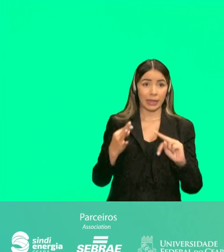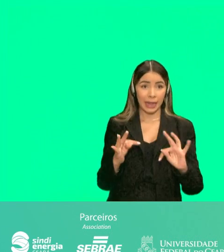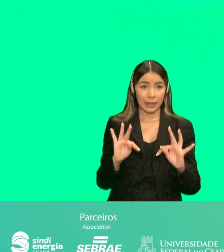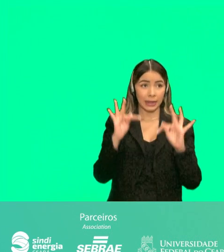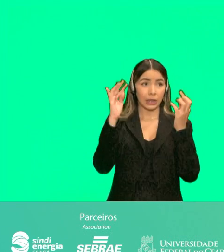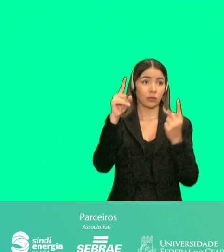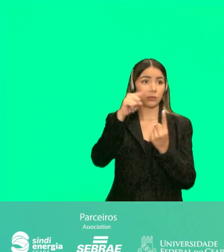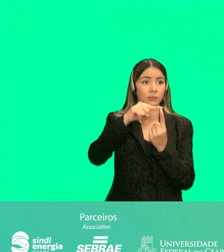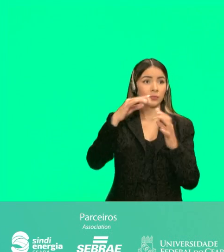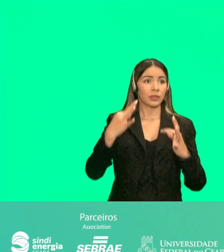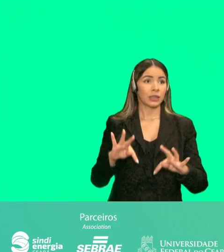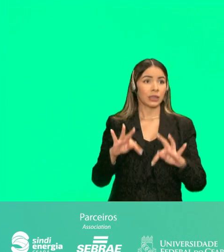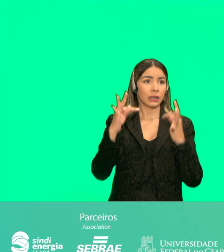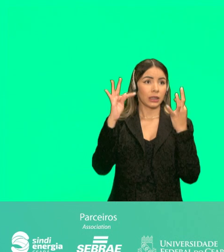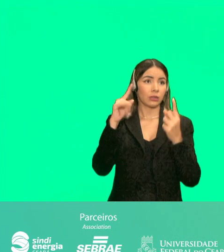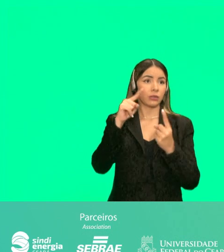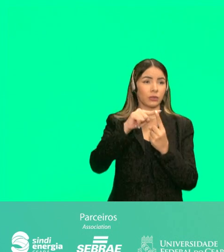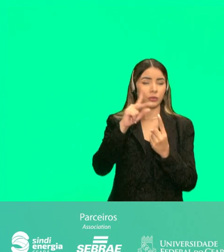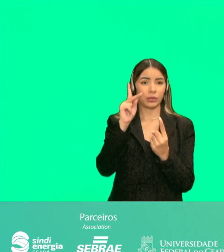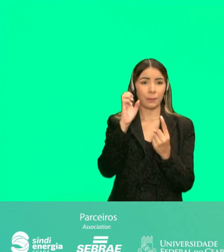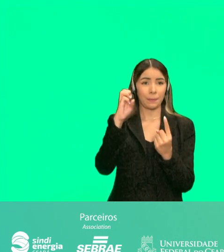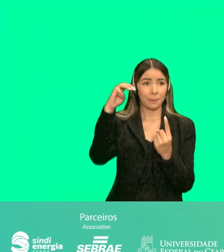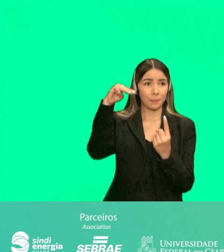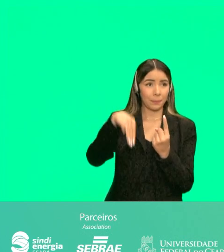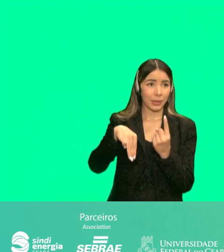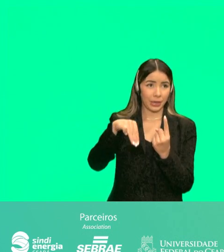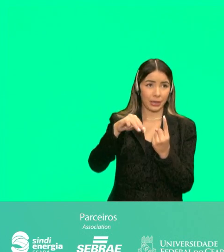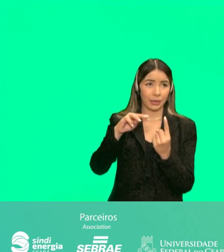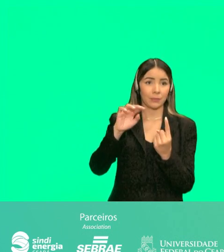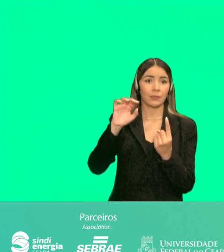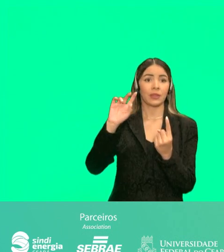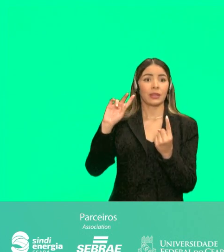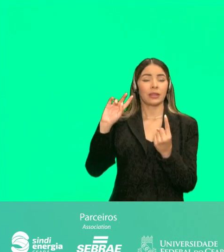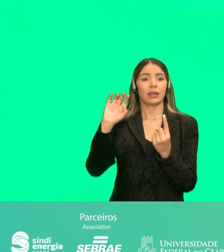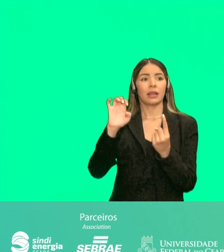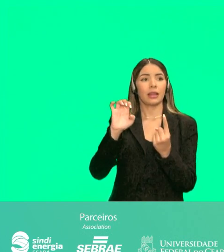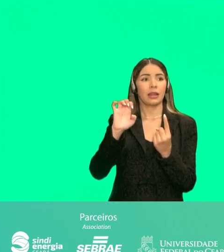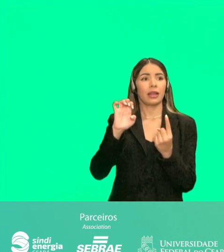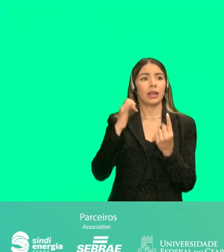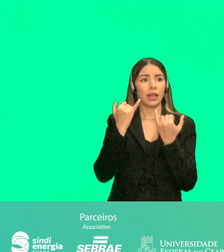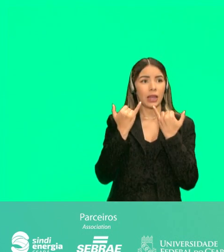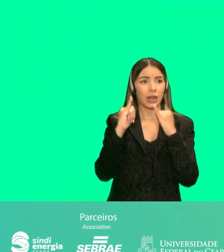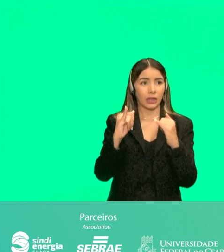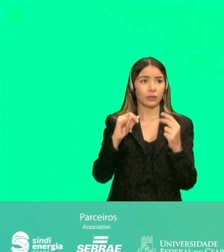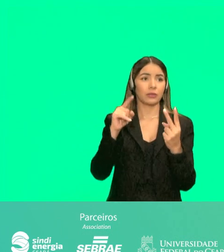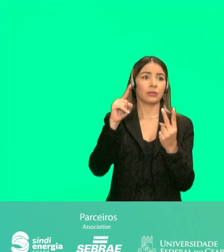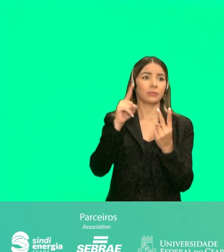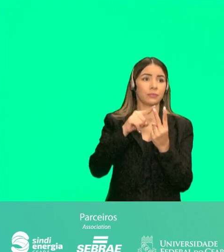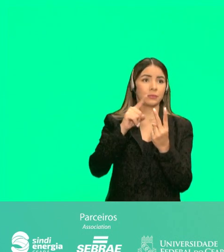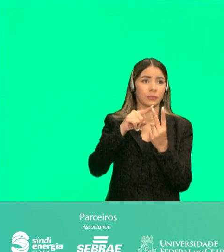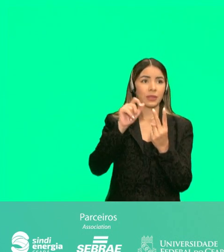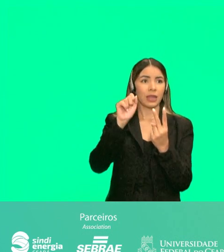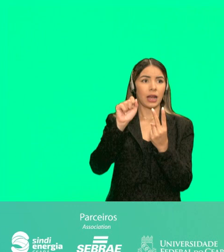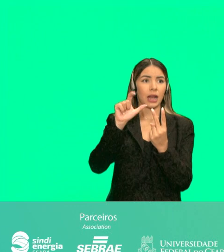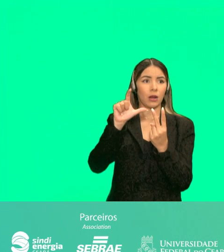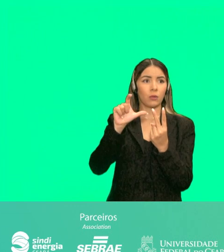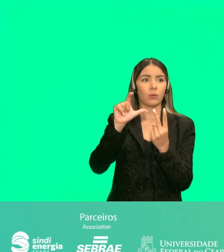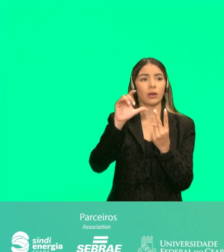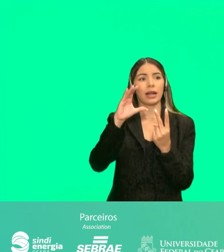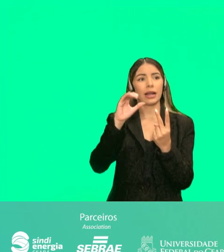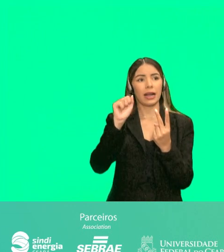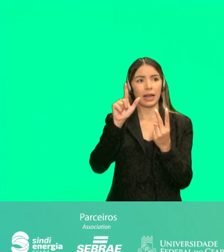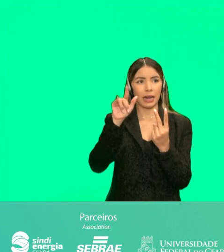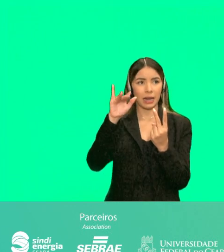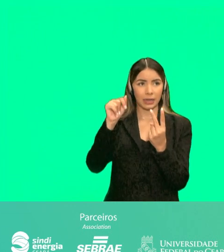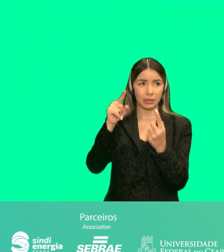tecnologia and PEM, the eletrólise, alkaline technology. e a tecnologia In both alcalina. technologies, we Em ambas work as making tecnologias, nós já available trabalhamos pressurized disponibilizando